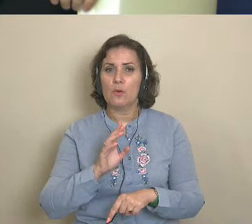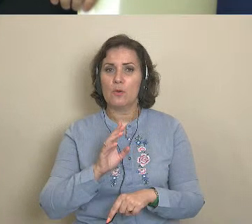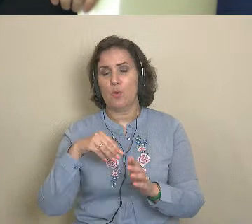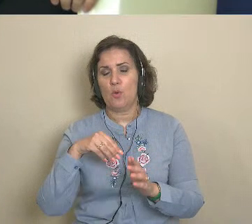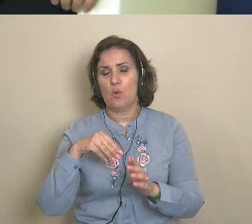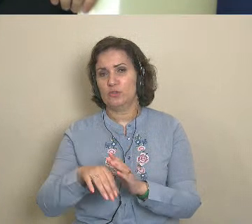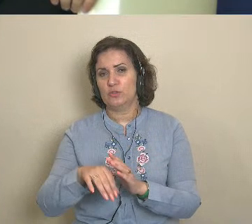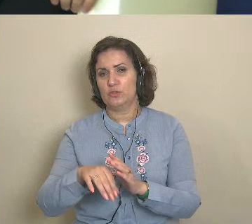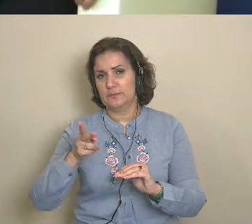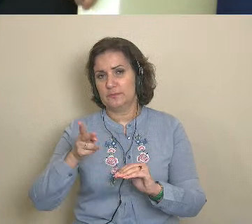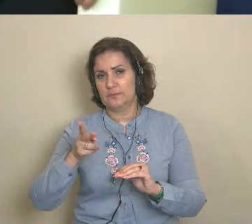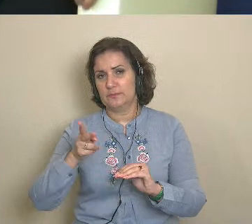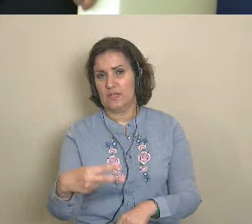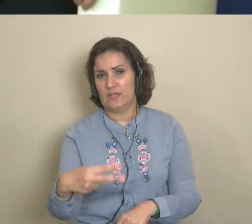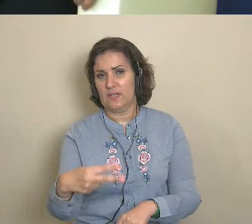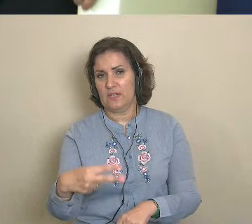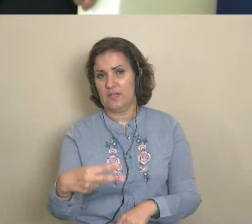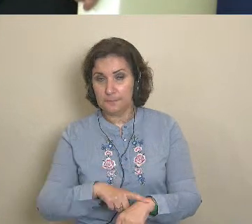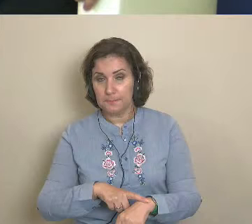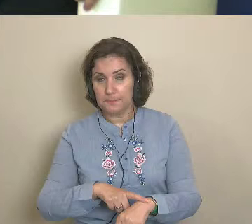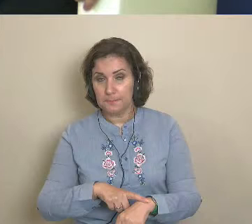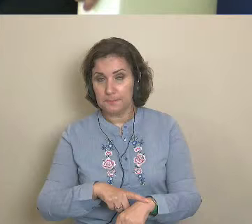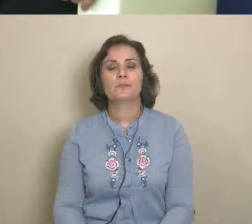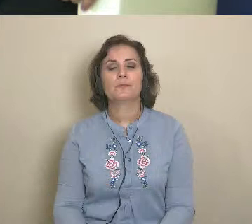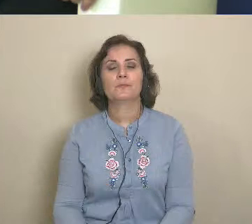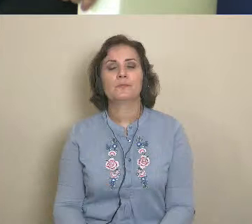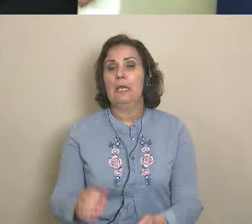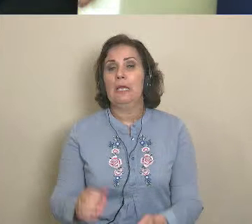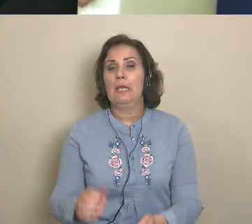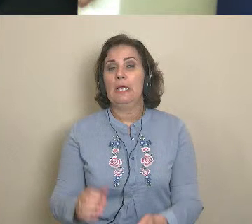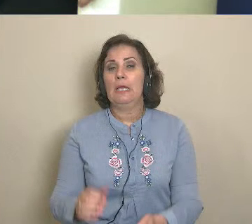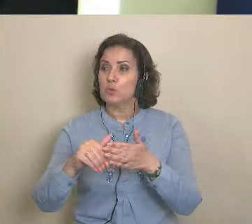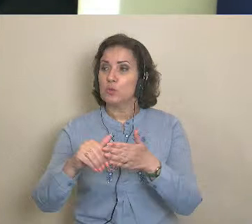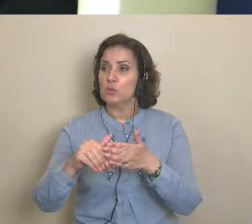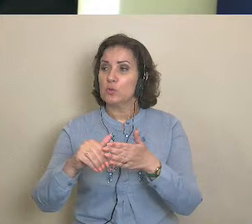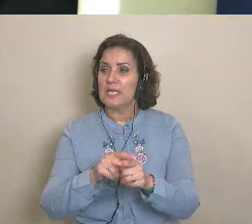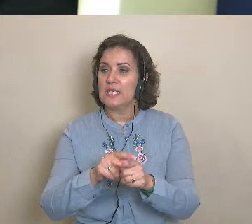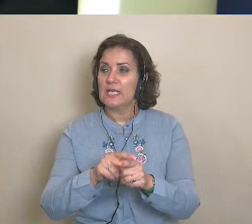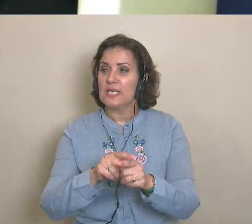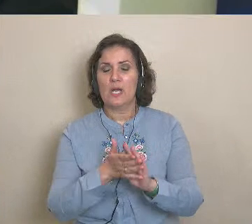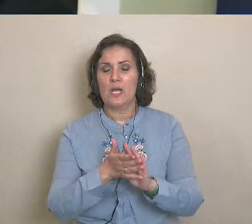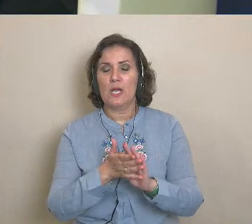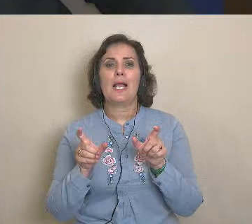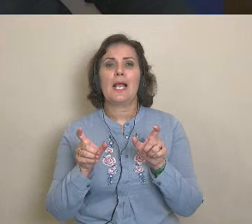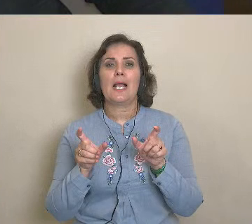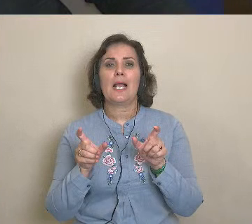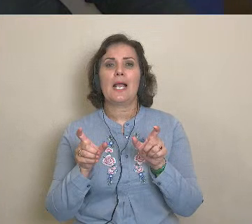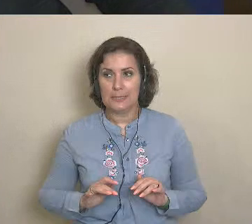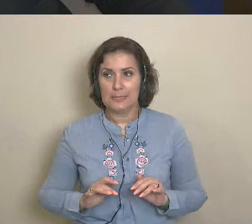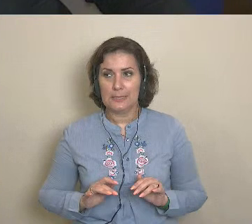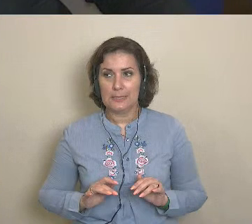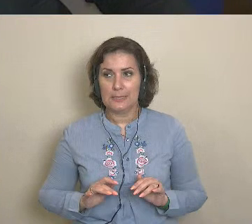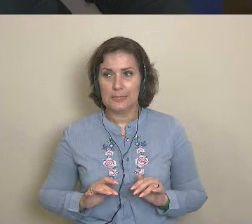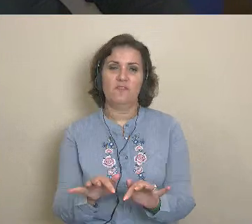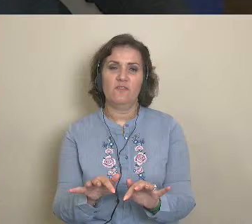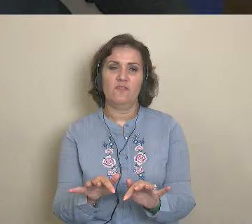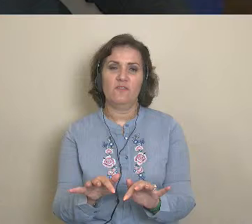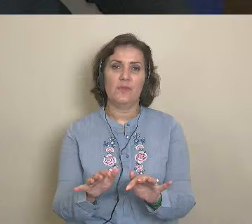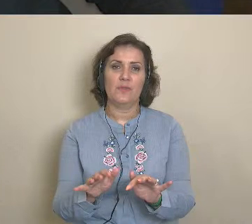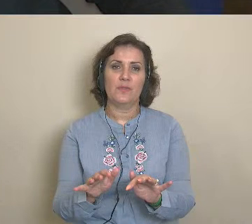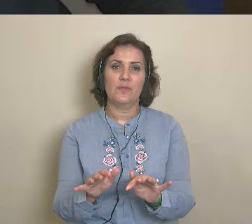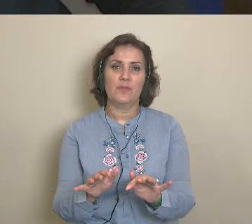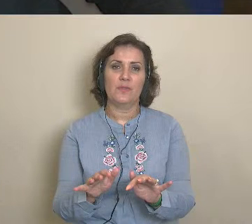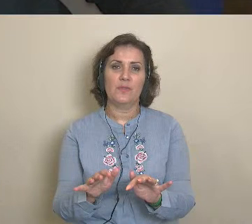ballots, and at 8 a.m. the voting starts, and it is terminated at 20